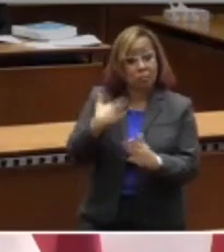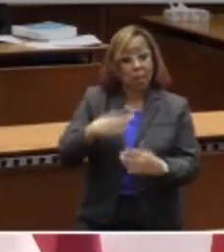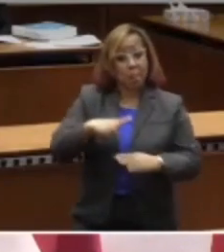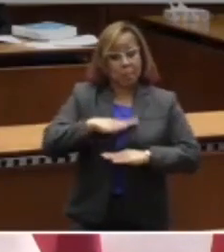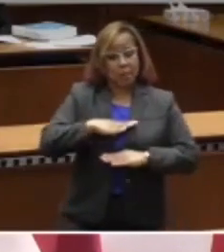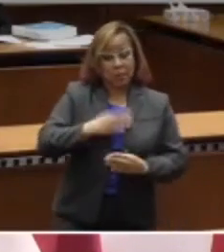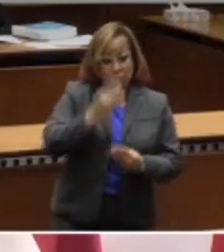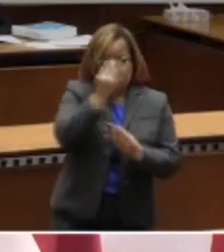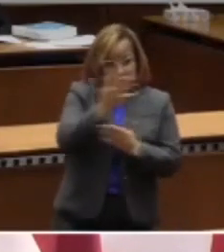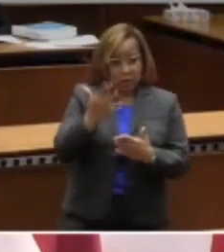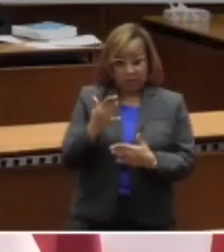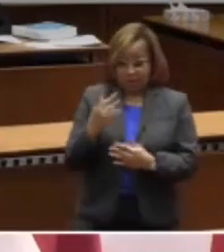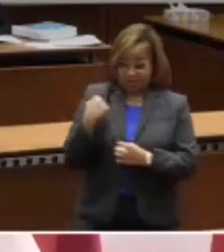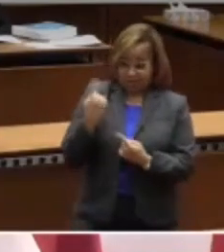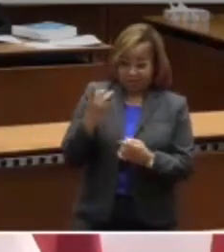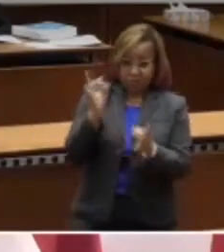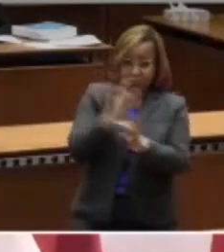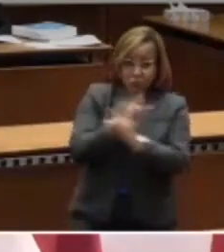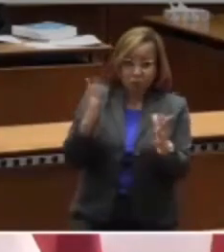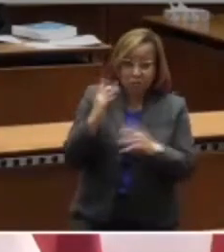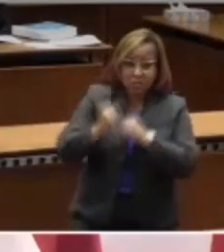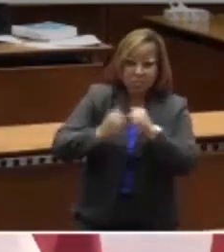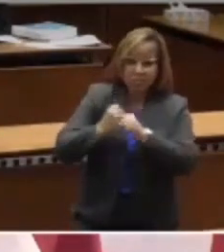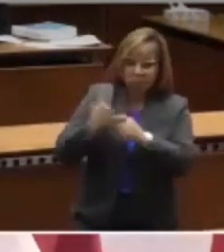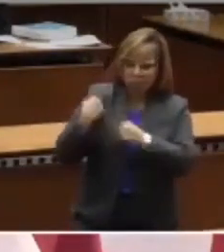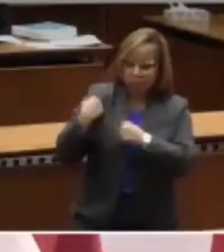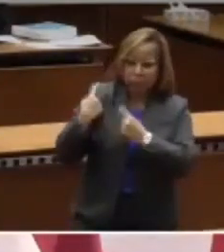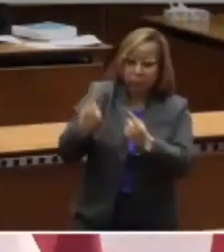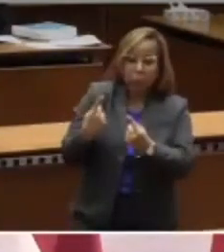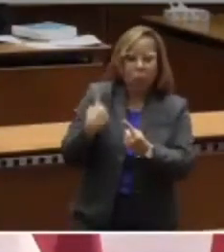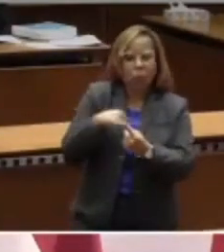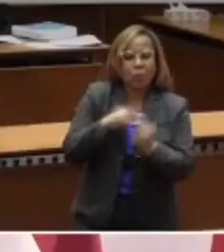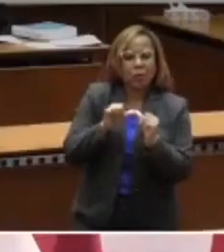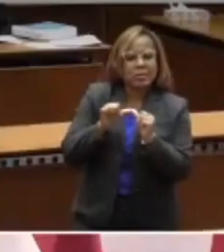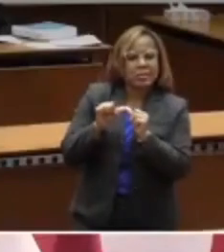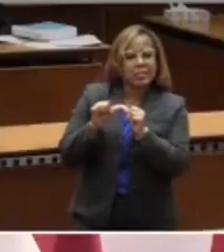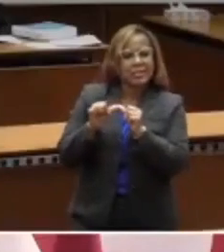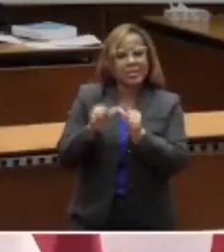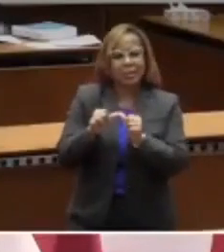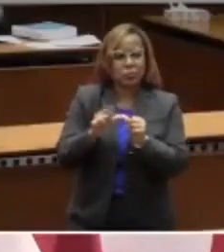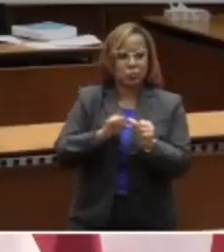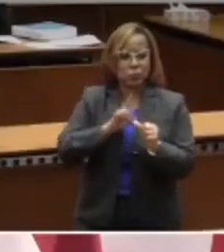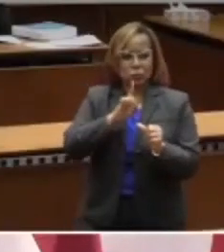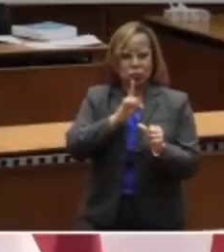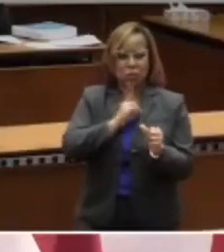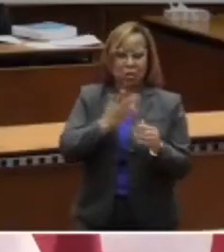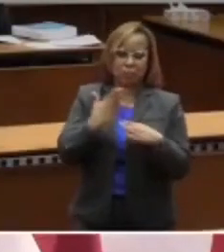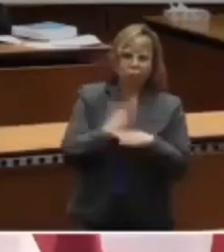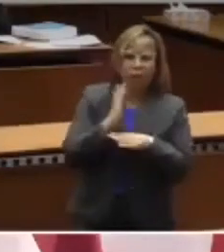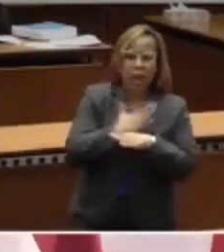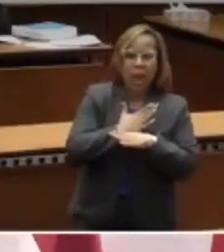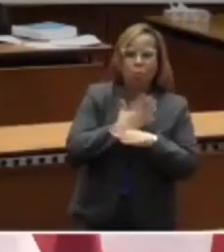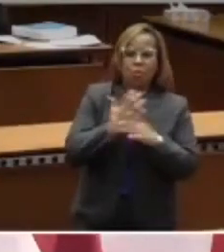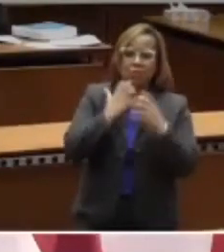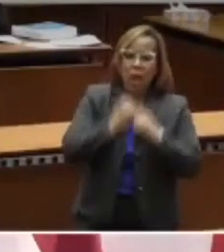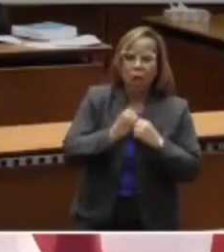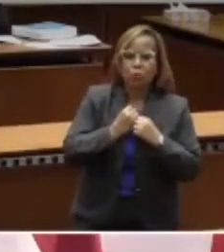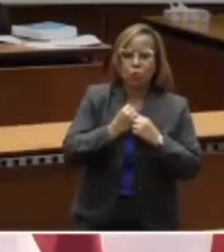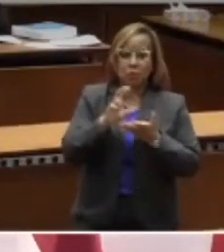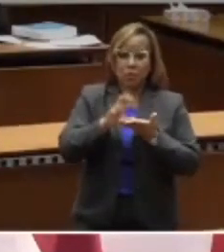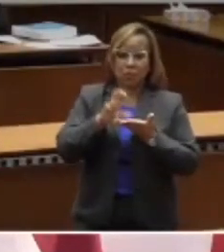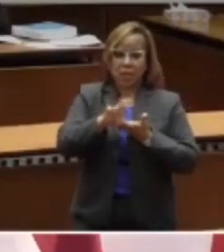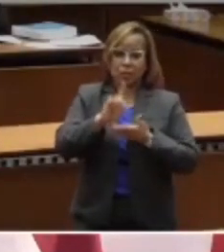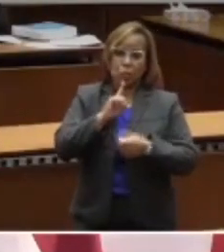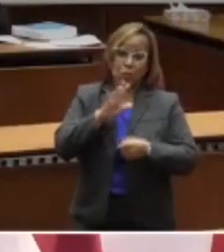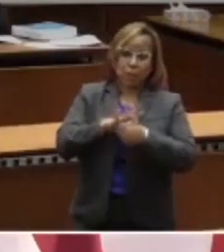to say that through this crisis-filled year, we continued to speak our values in the investments we